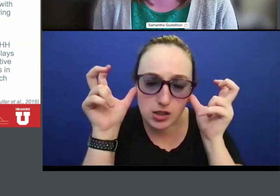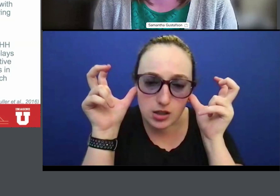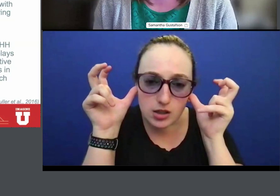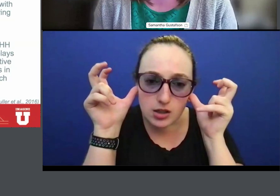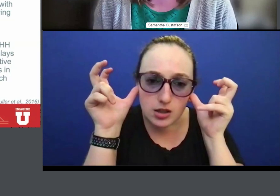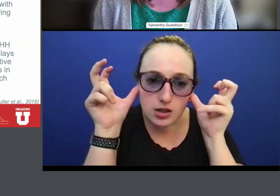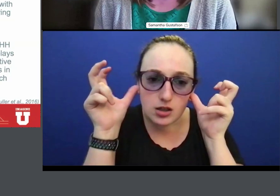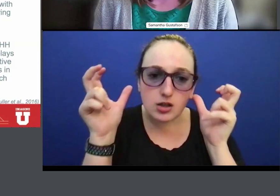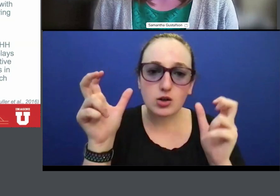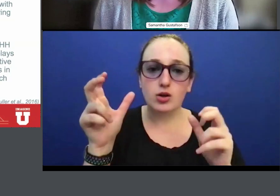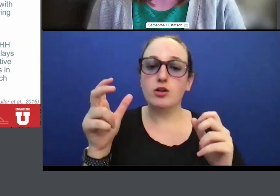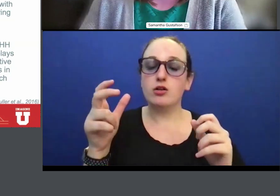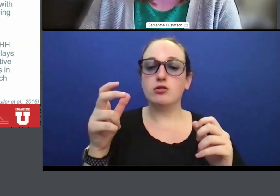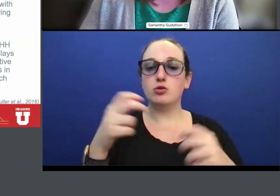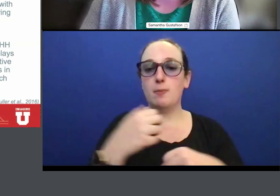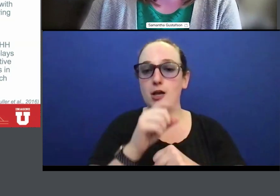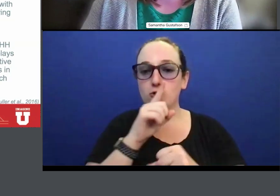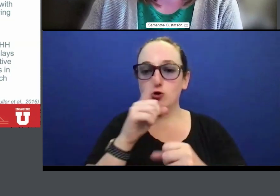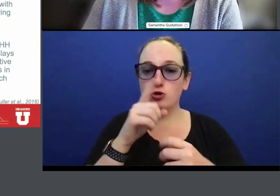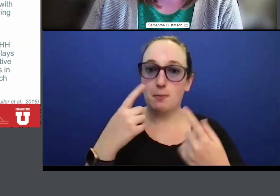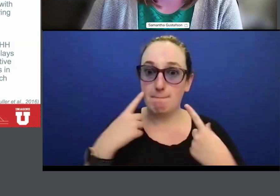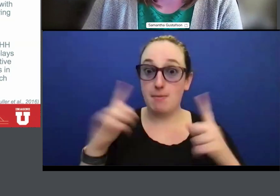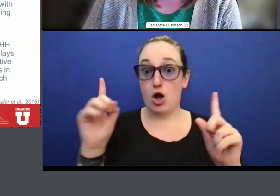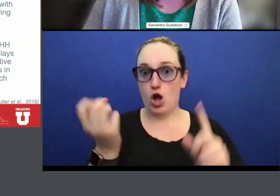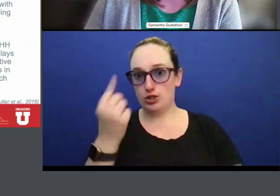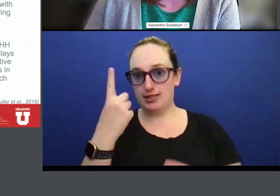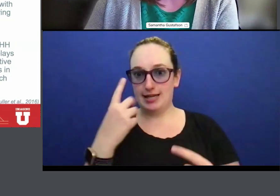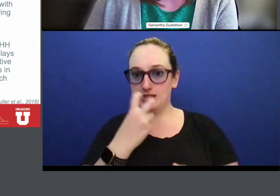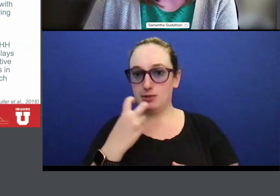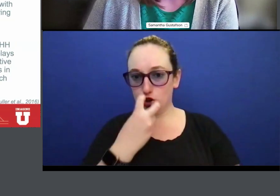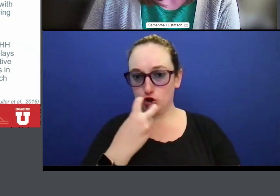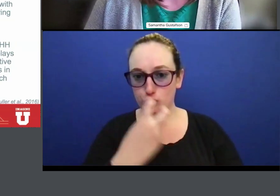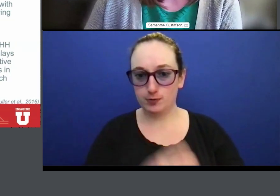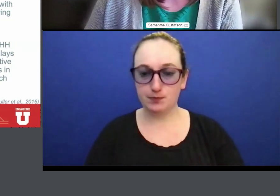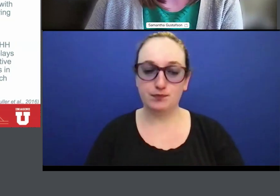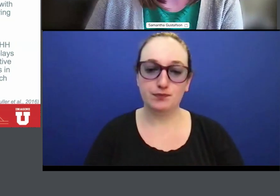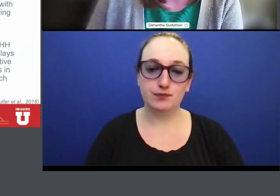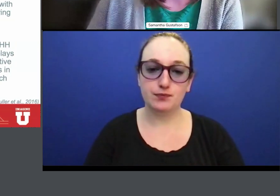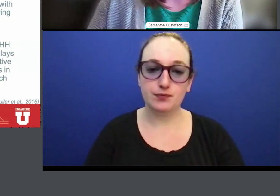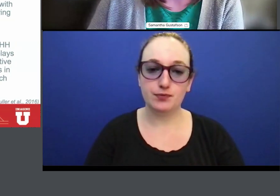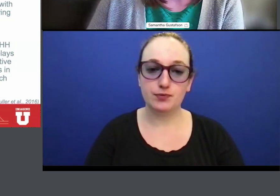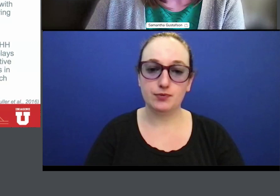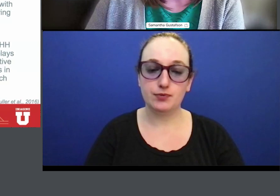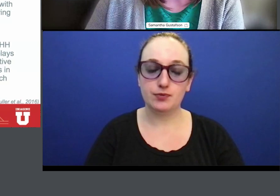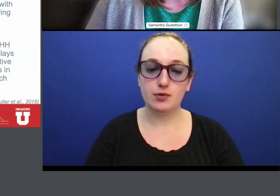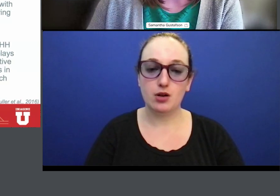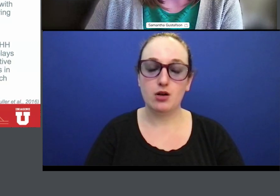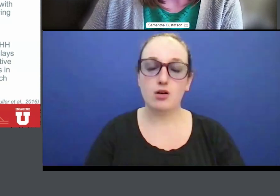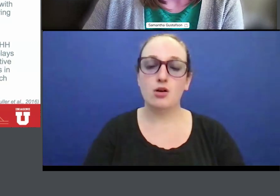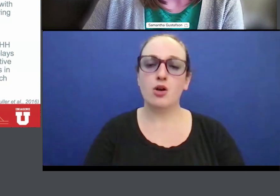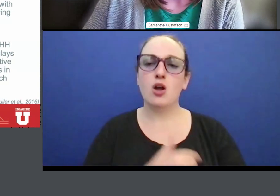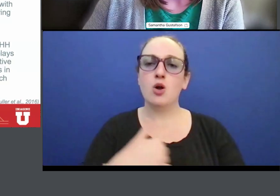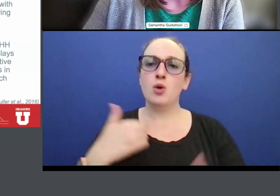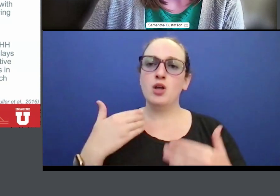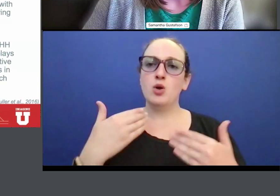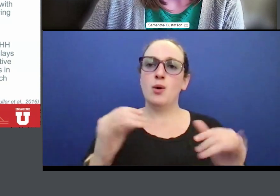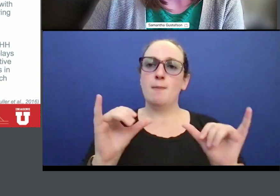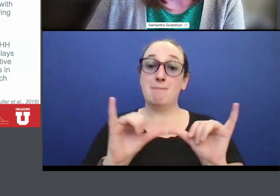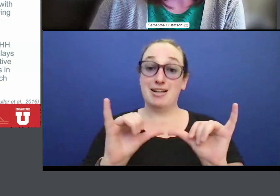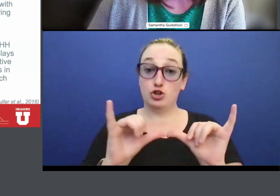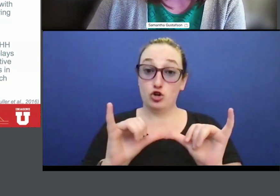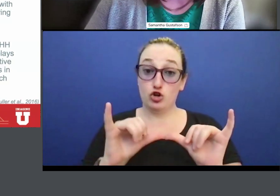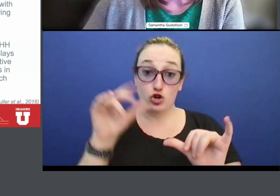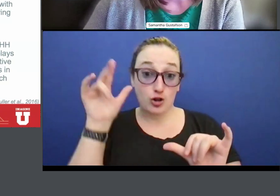order to complete that speech understanding goal. And when we measure the